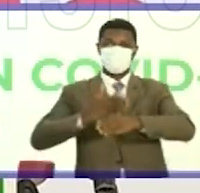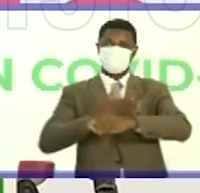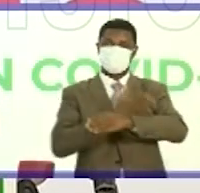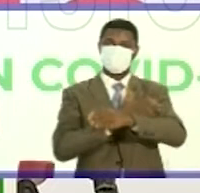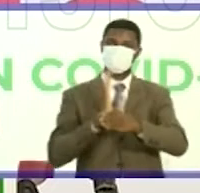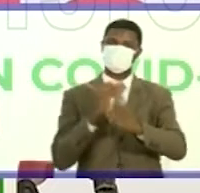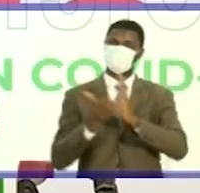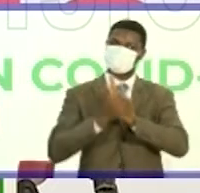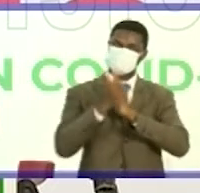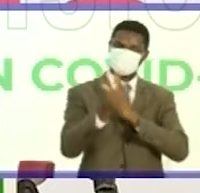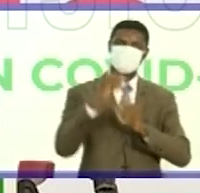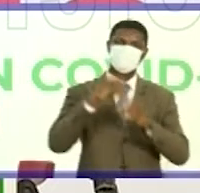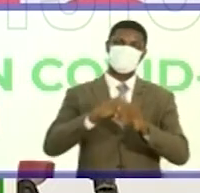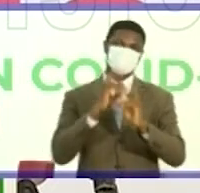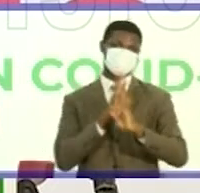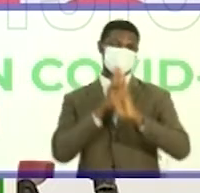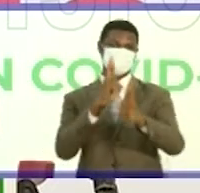the response activities,